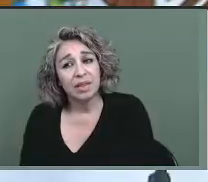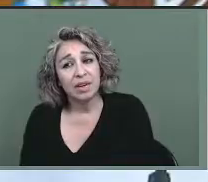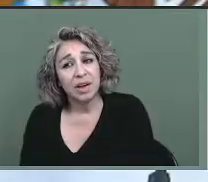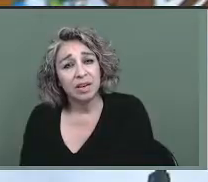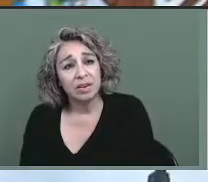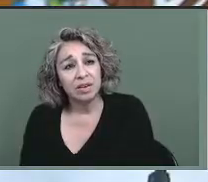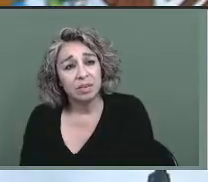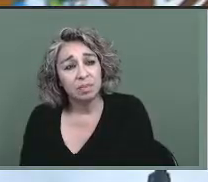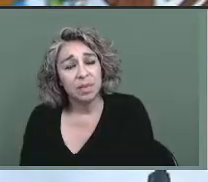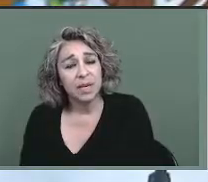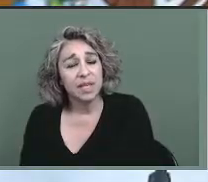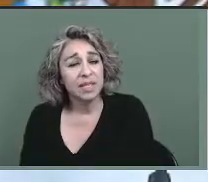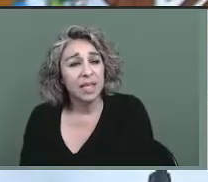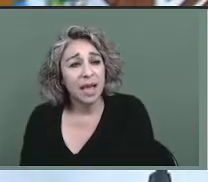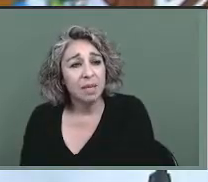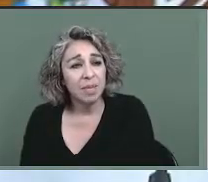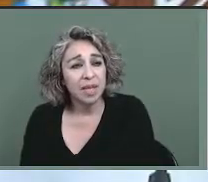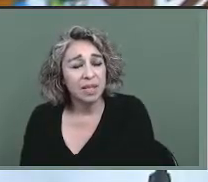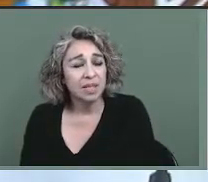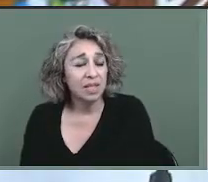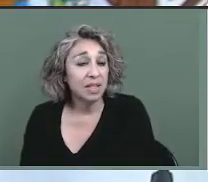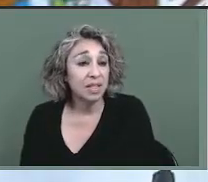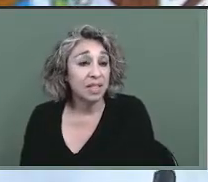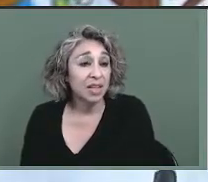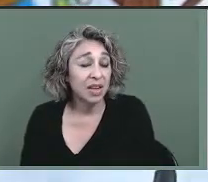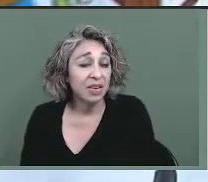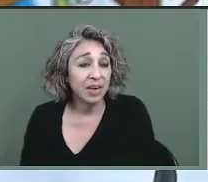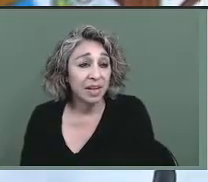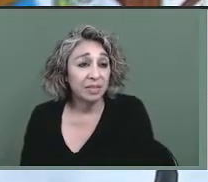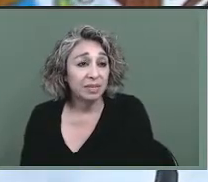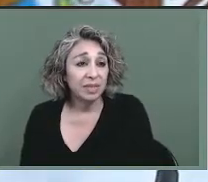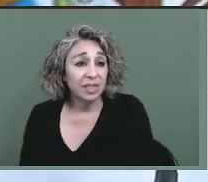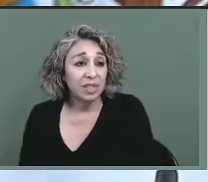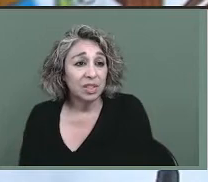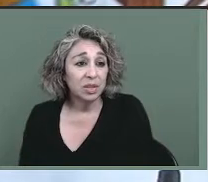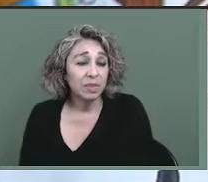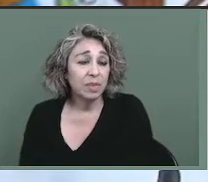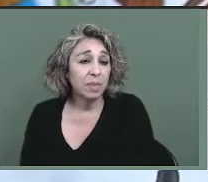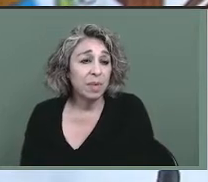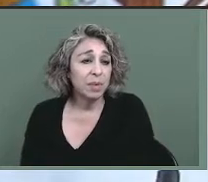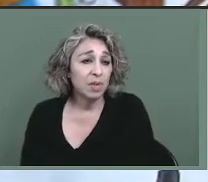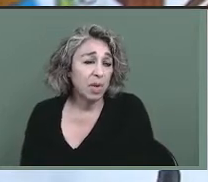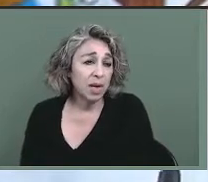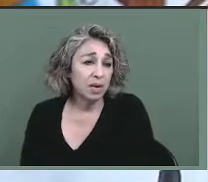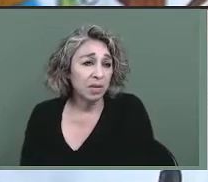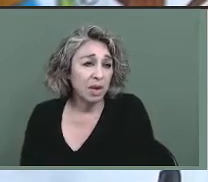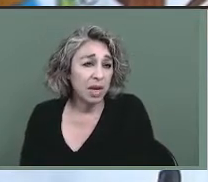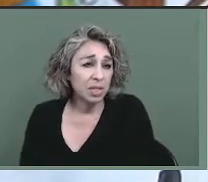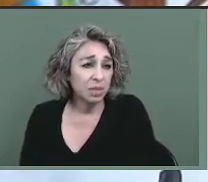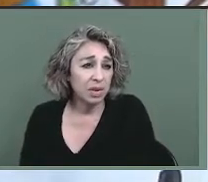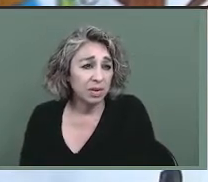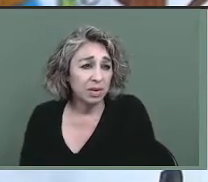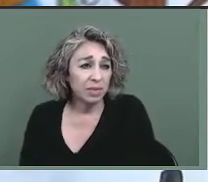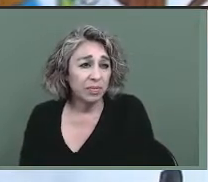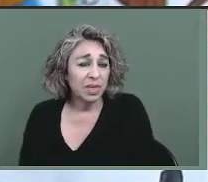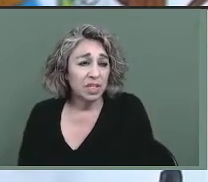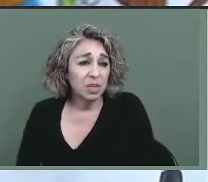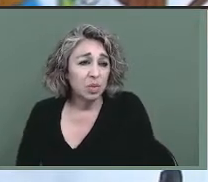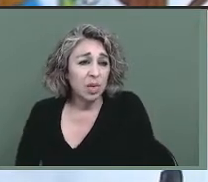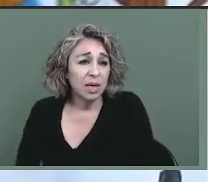Not the doctors, but it's the ambience and the insecurity. So if the people don't want to go to the hospital,